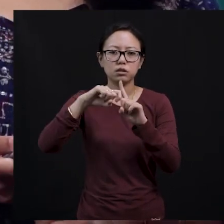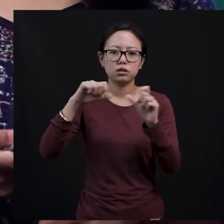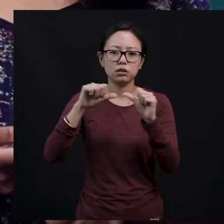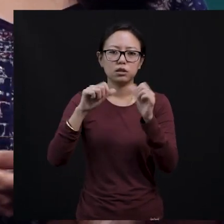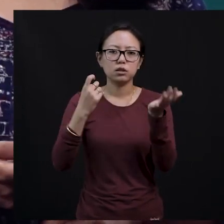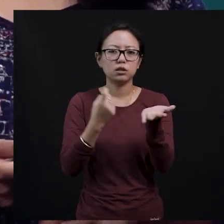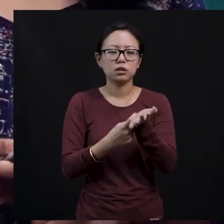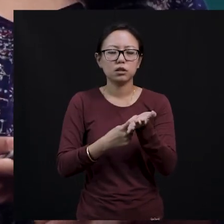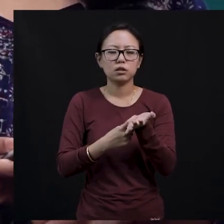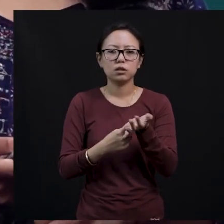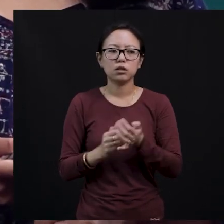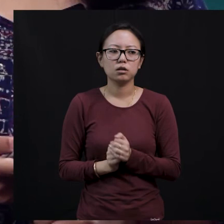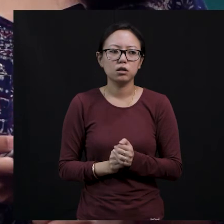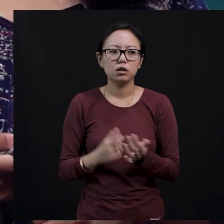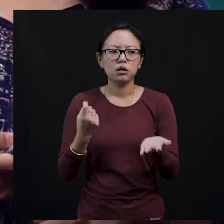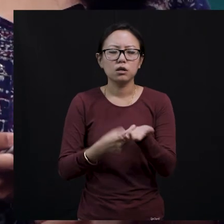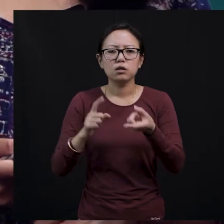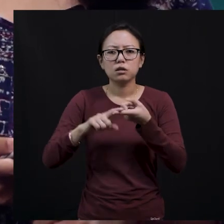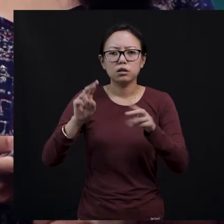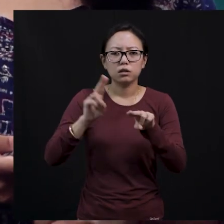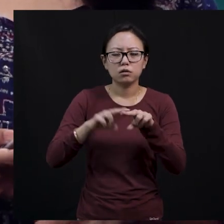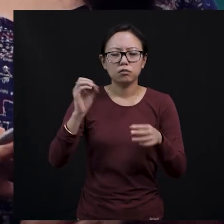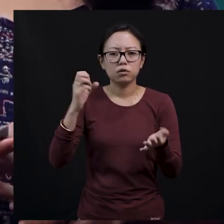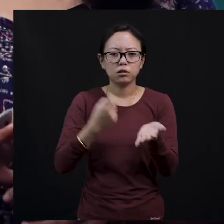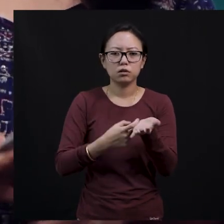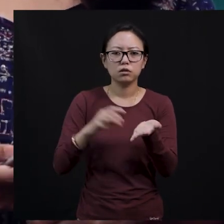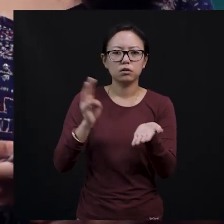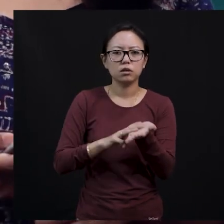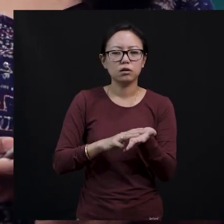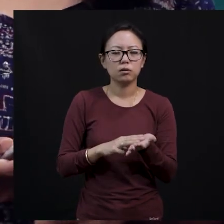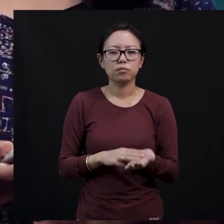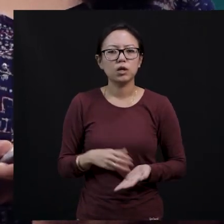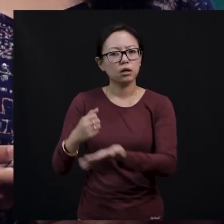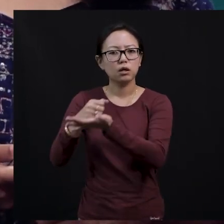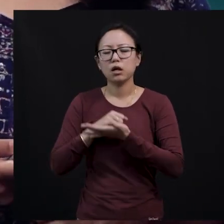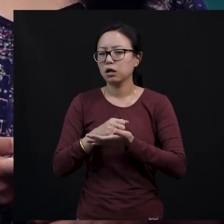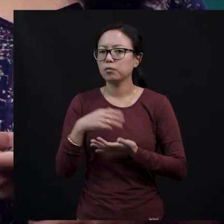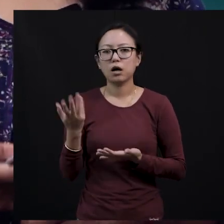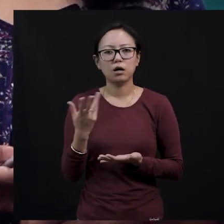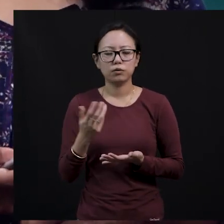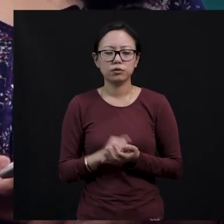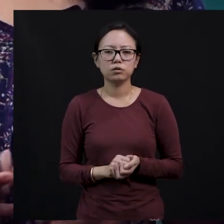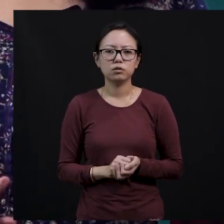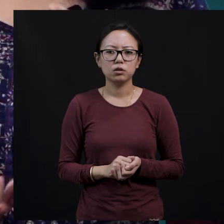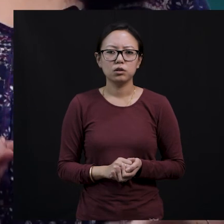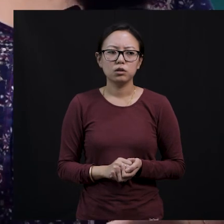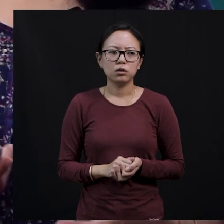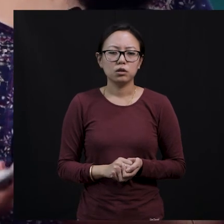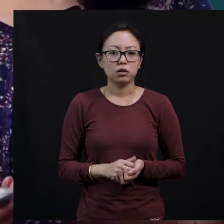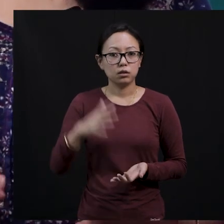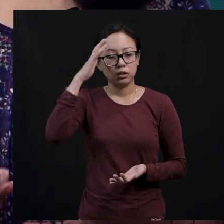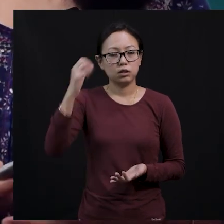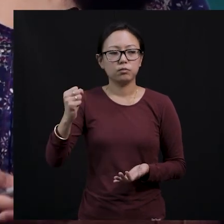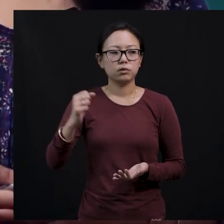the political life or the freedom of India. I'm not asking that. I'm asking